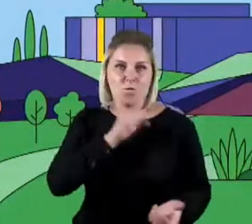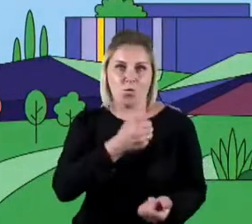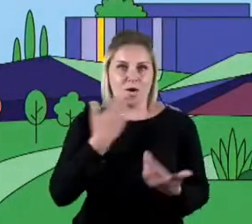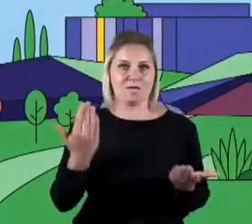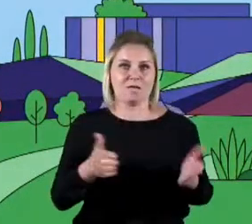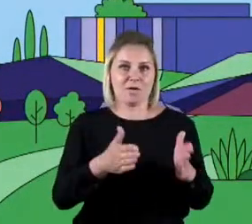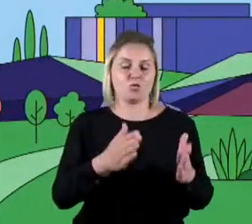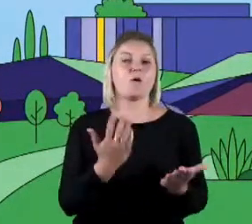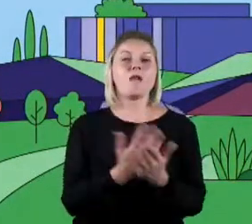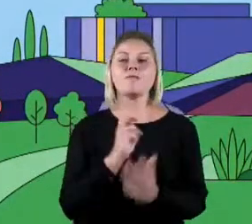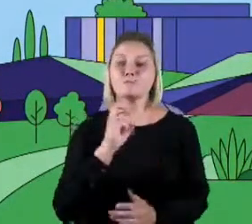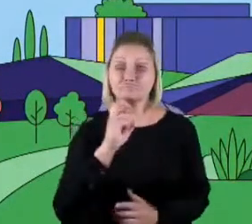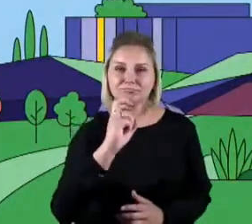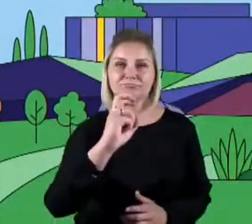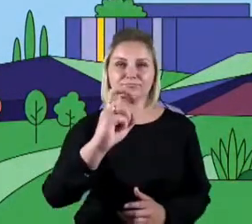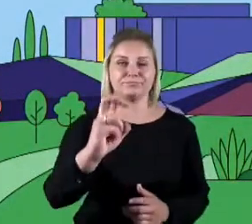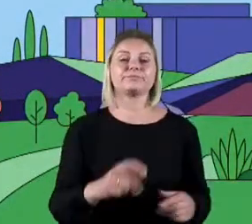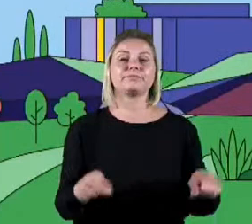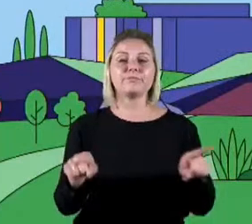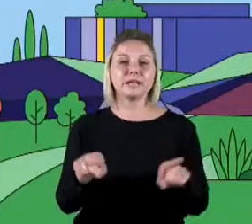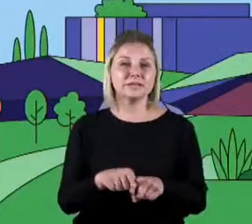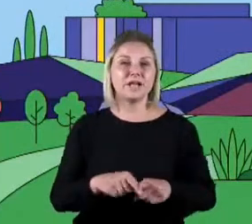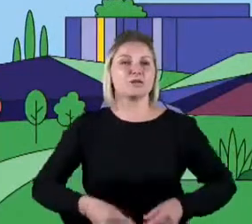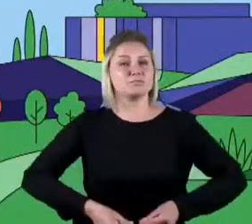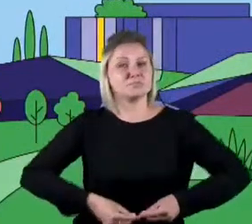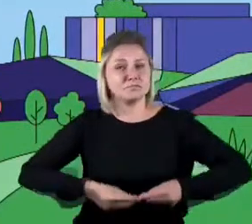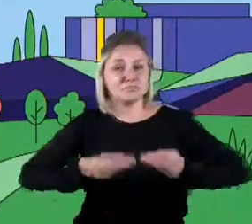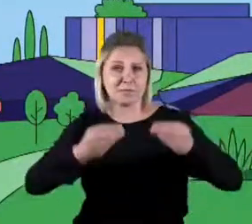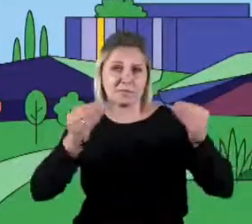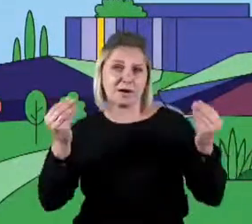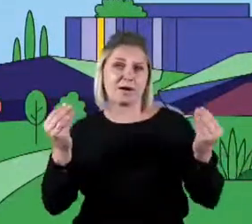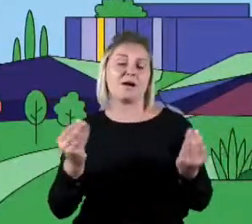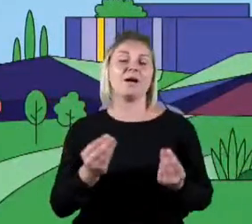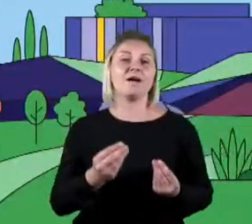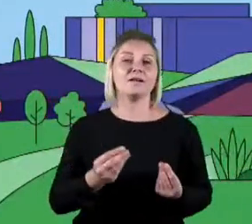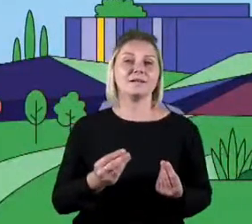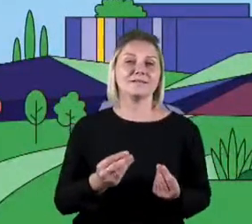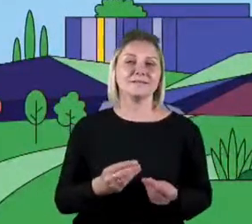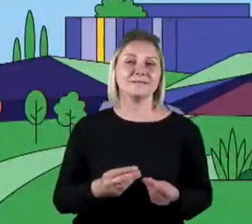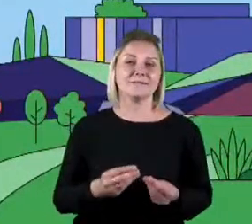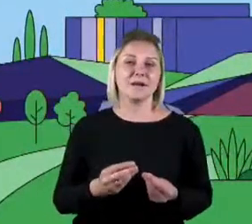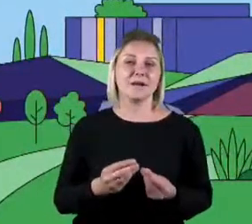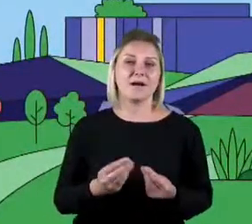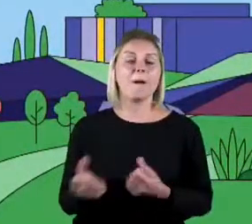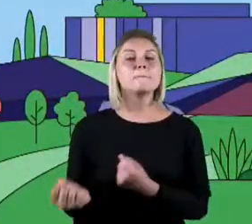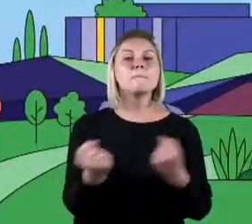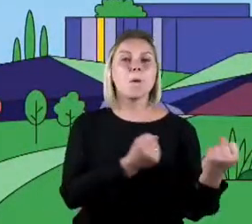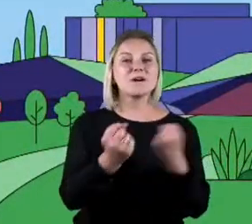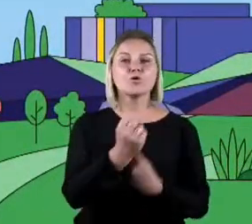there's no roads. We have a very well-developed